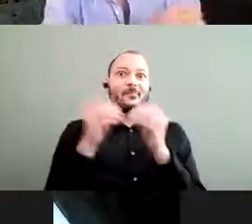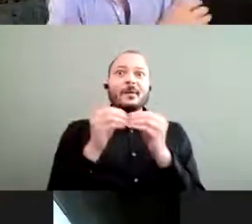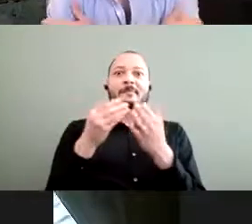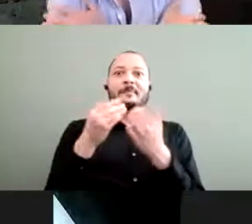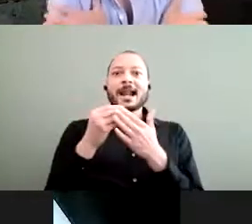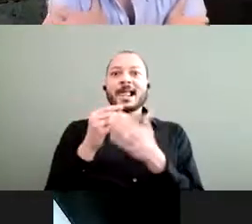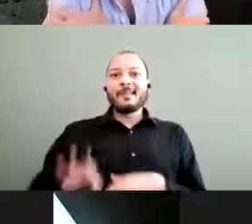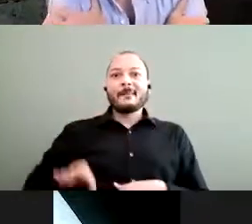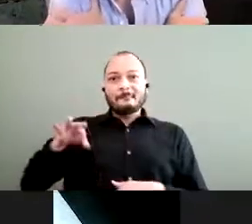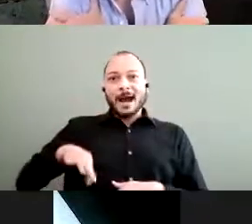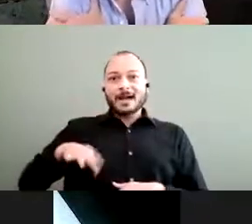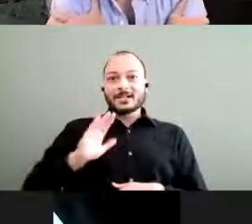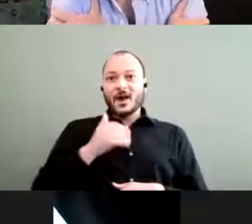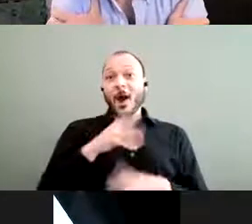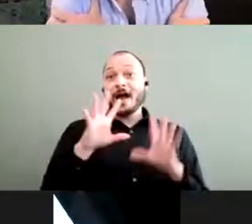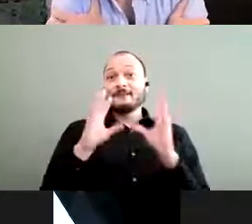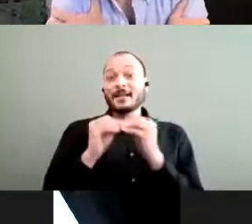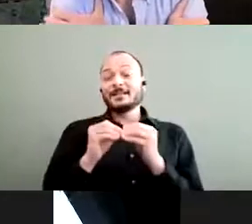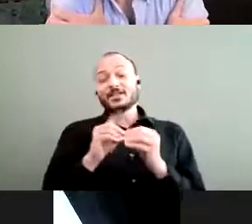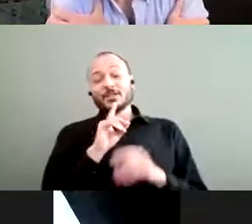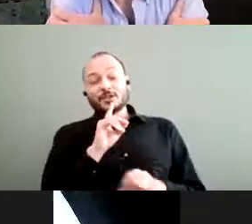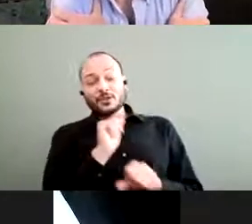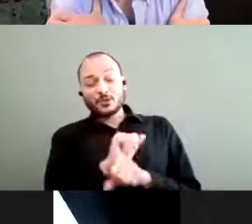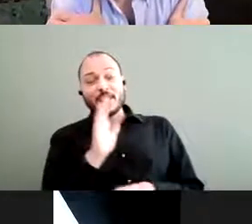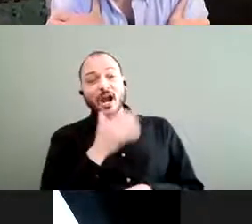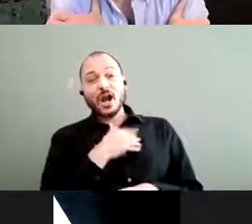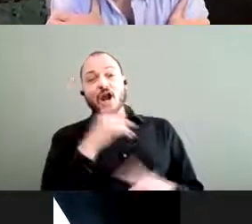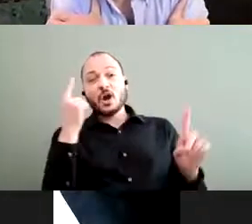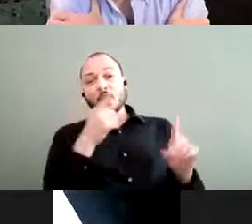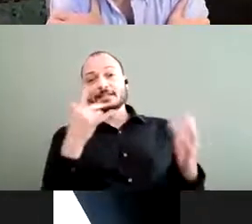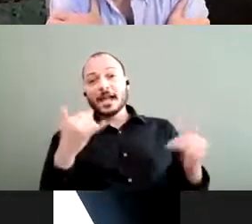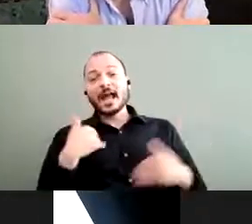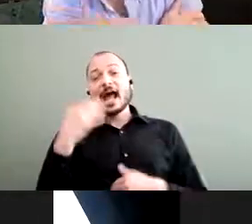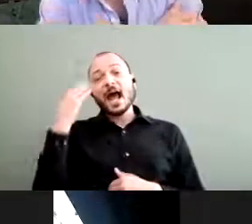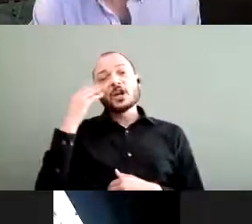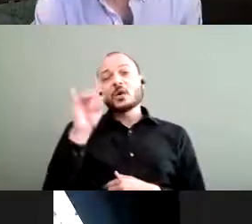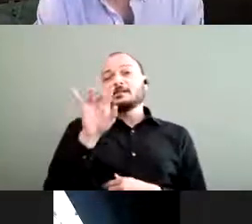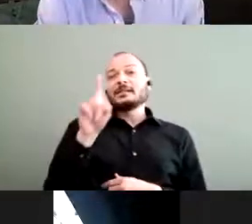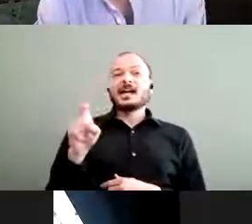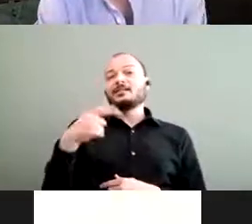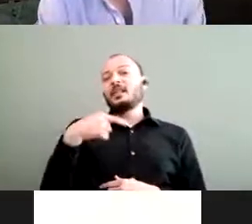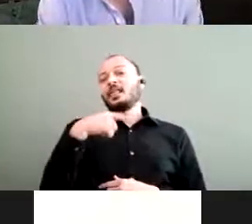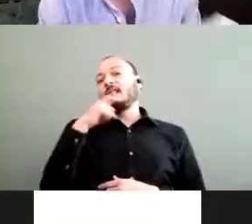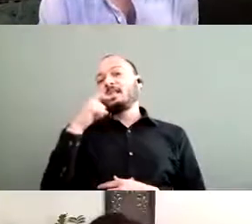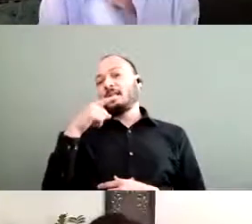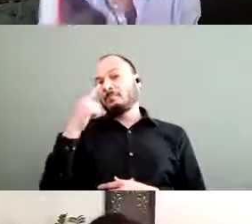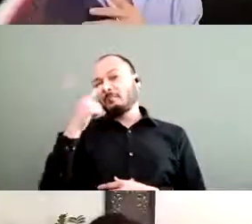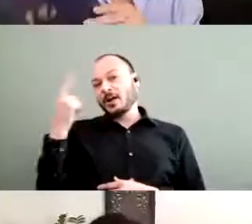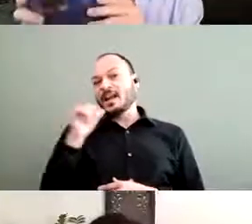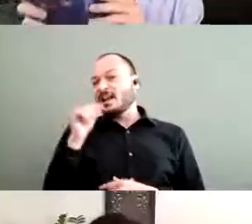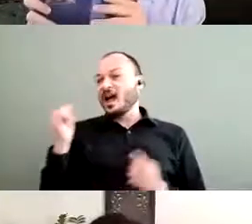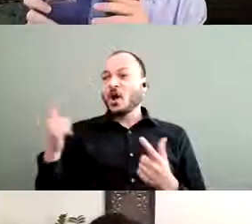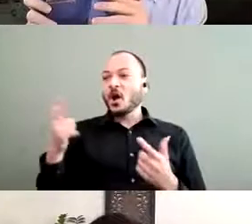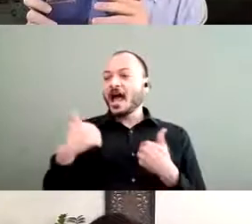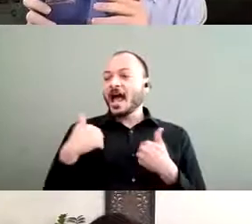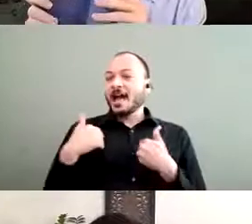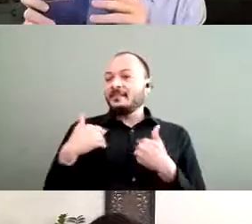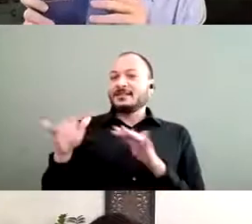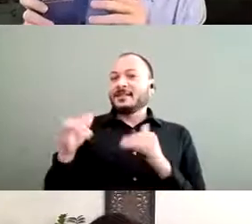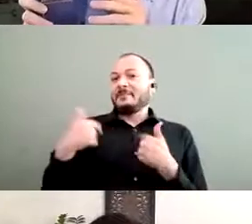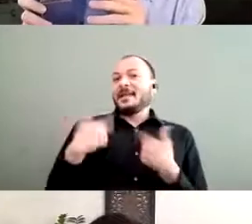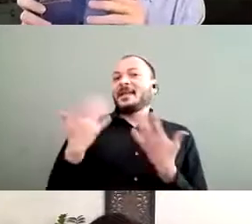That is definitely the goal today. I know taxes can be dry. Not everybody is like me and has their copy of federal income